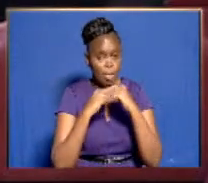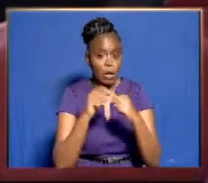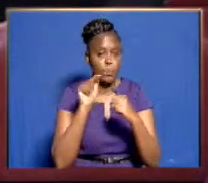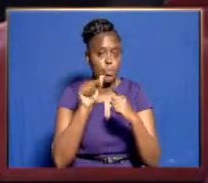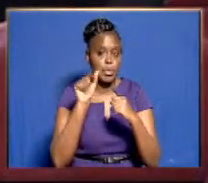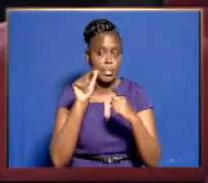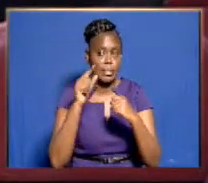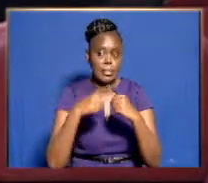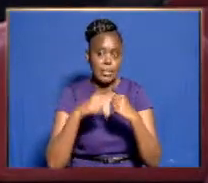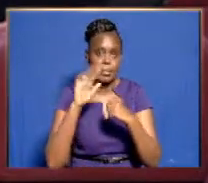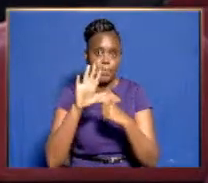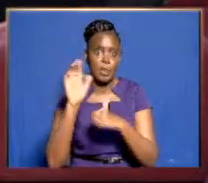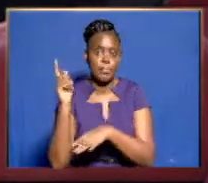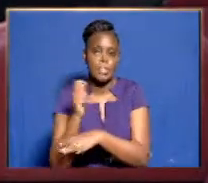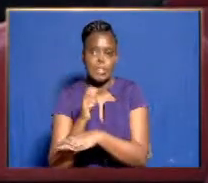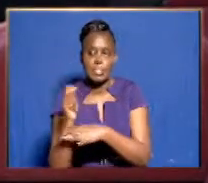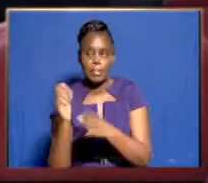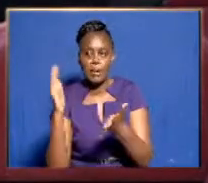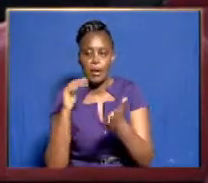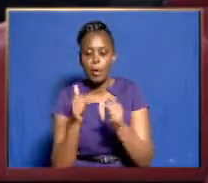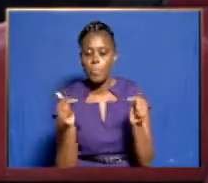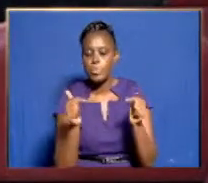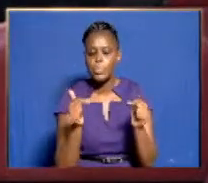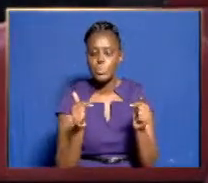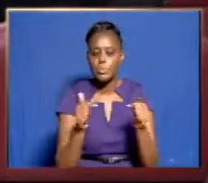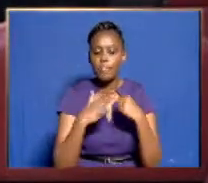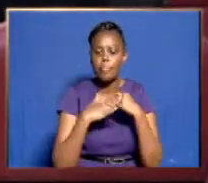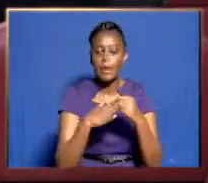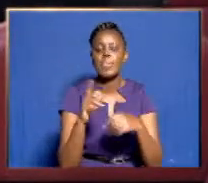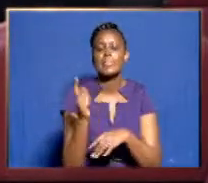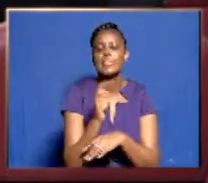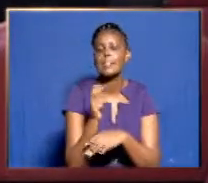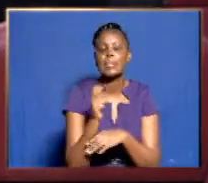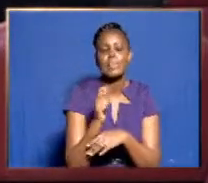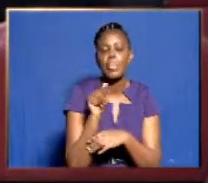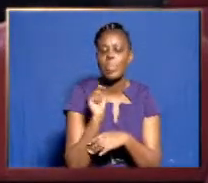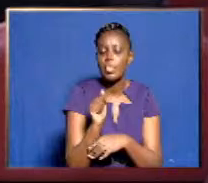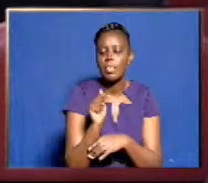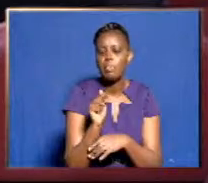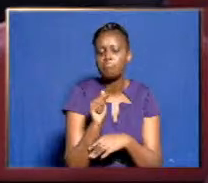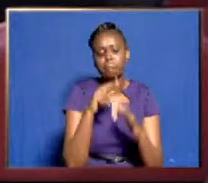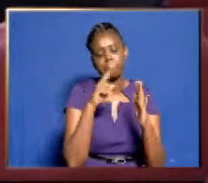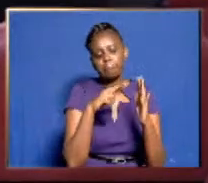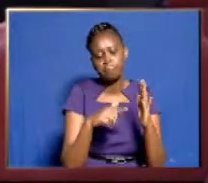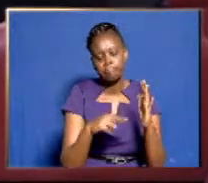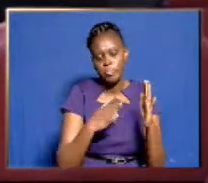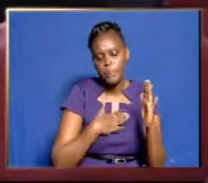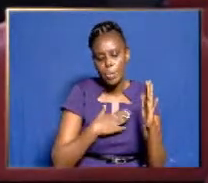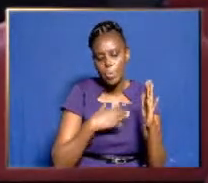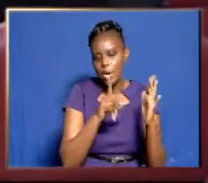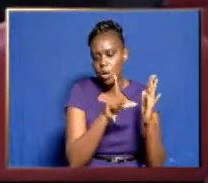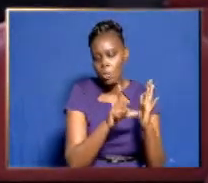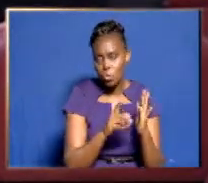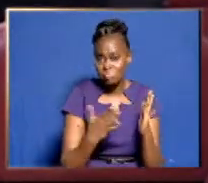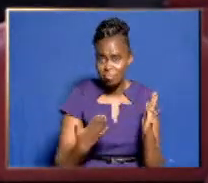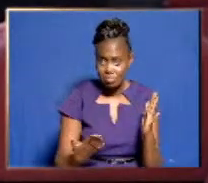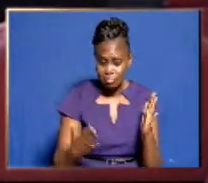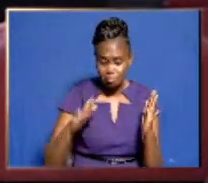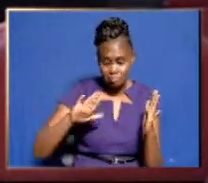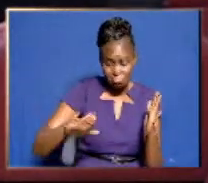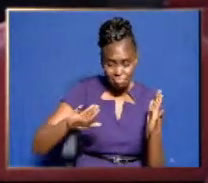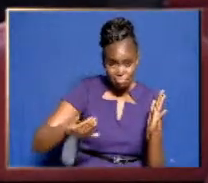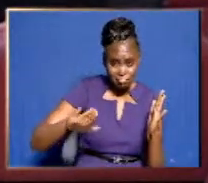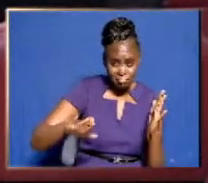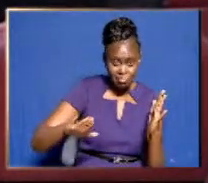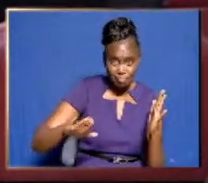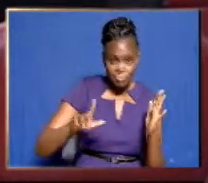8.65 trillion against a ceiling of 9 trillion. Therefore, if you look at our deficit, fiscal deficit